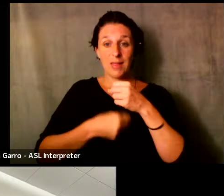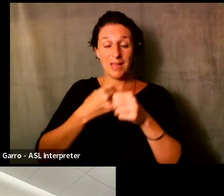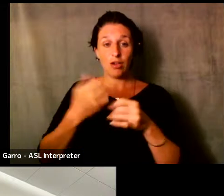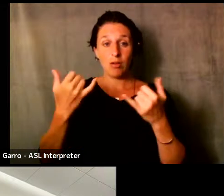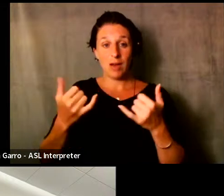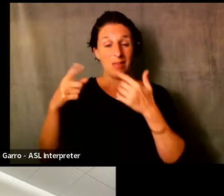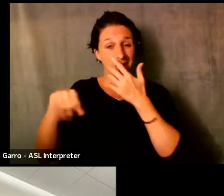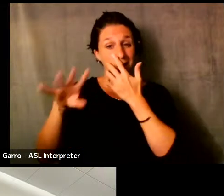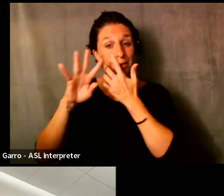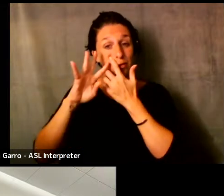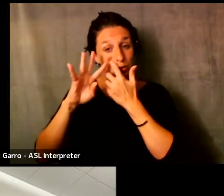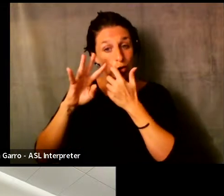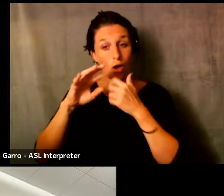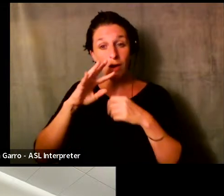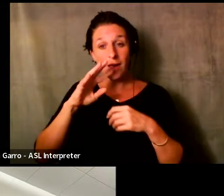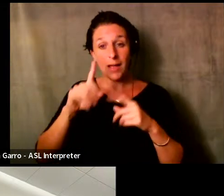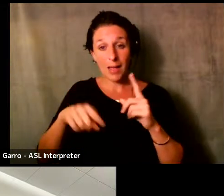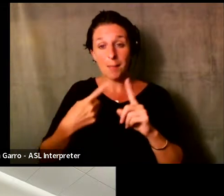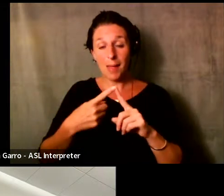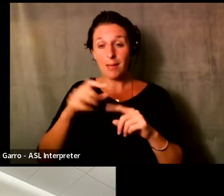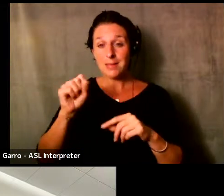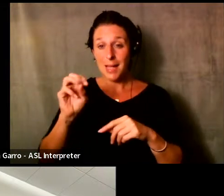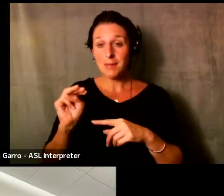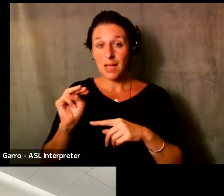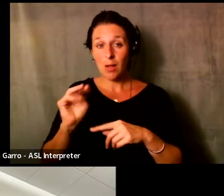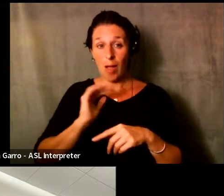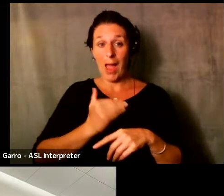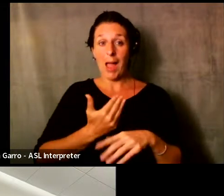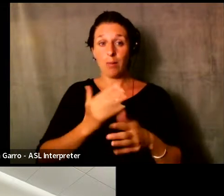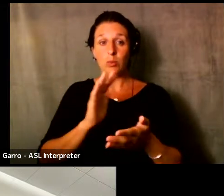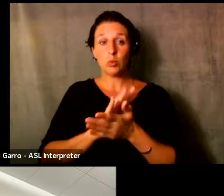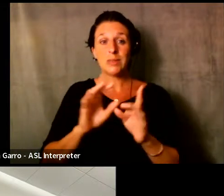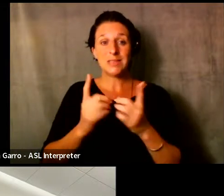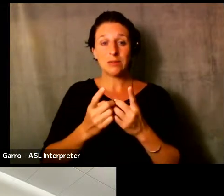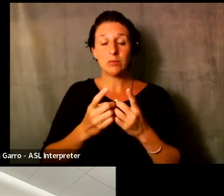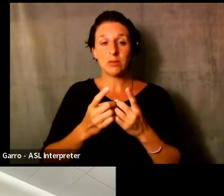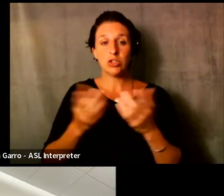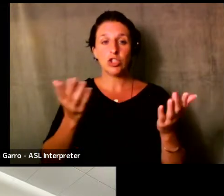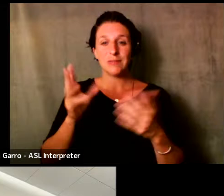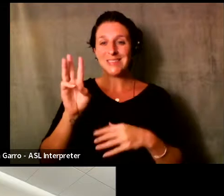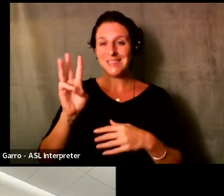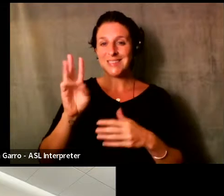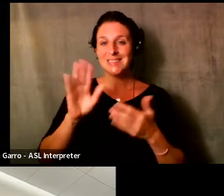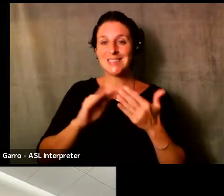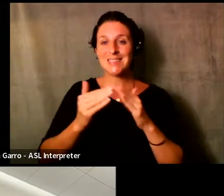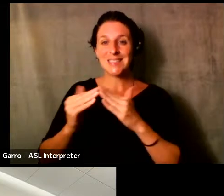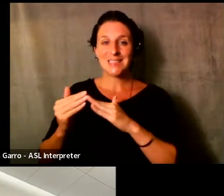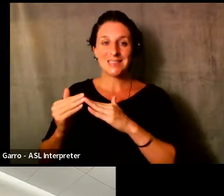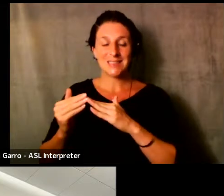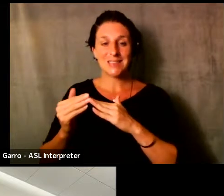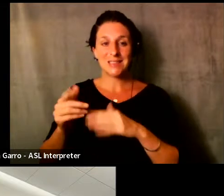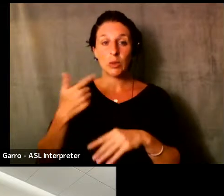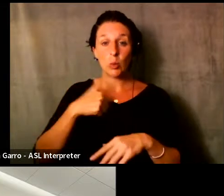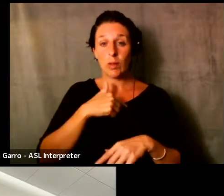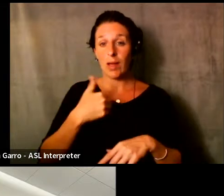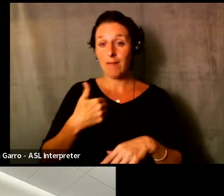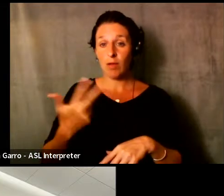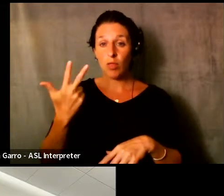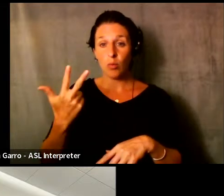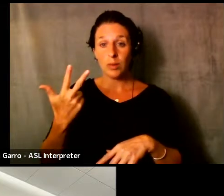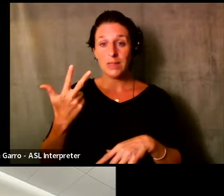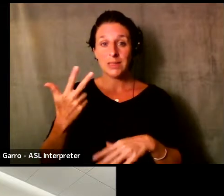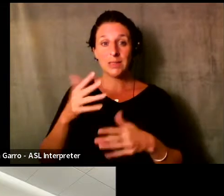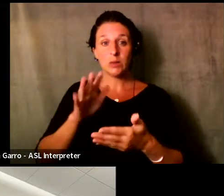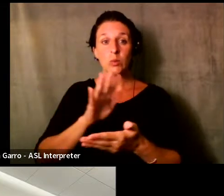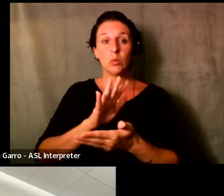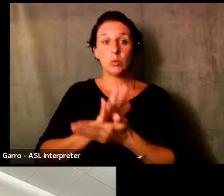They're talking about San Mateo. Our school district serves 6 cities. We do have 3 schools that are